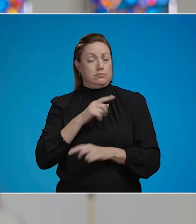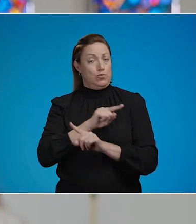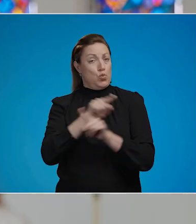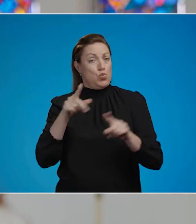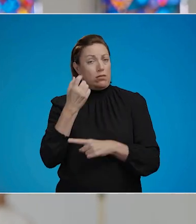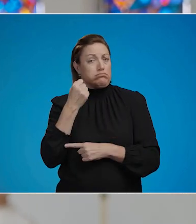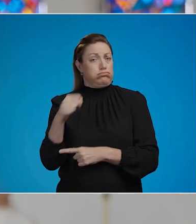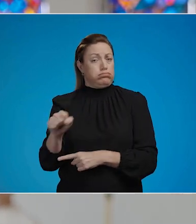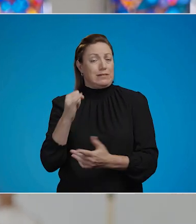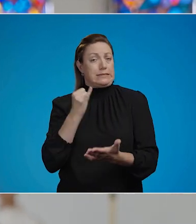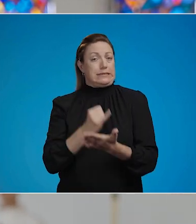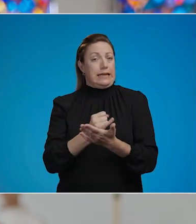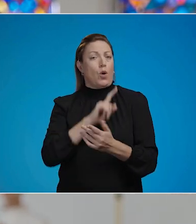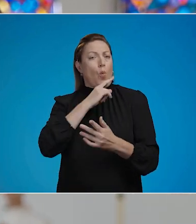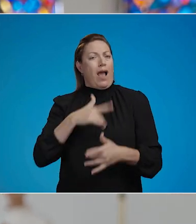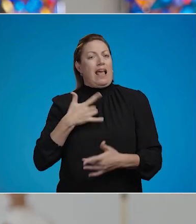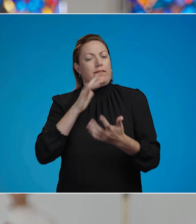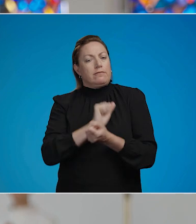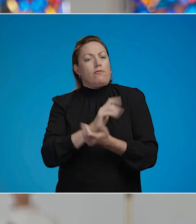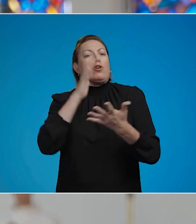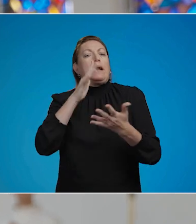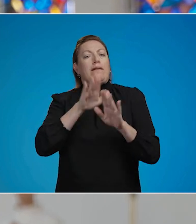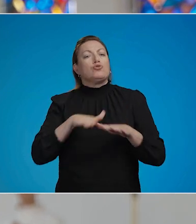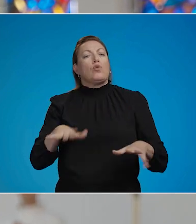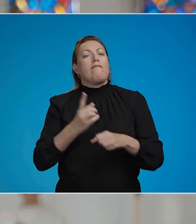sin so as to live in the freedom of the children of God?